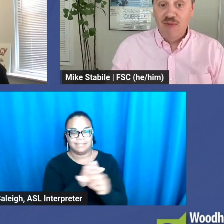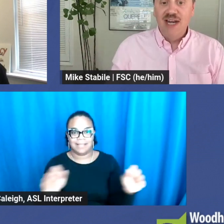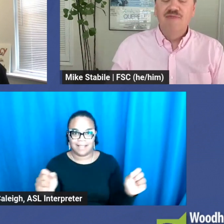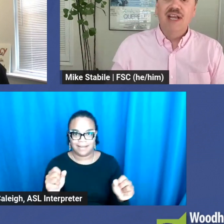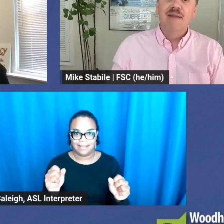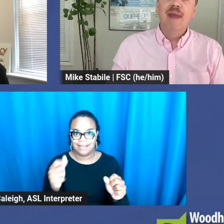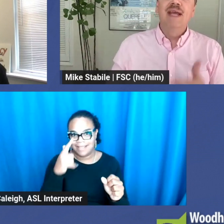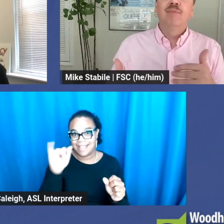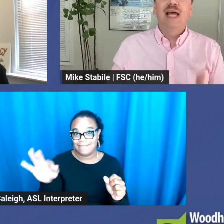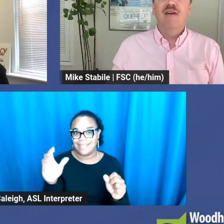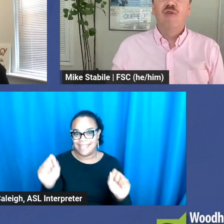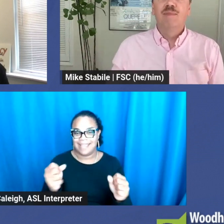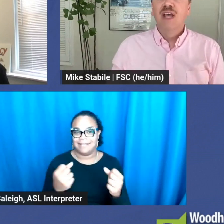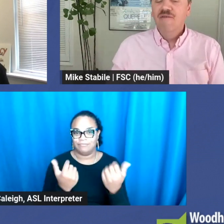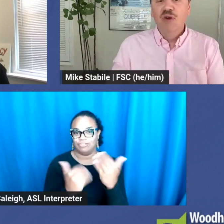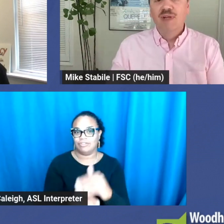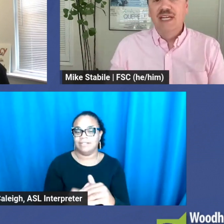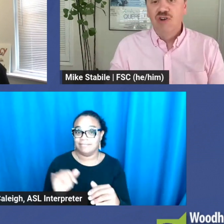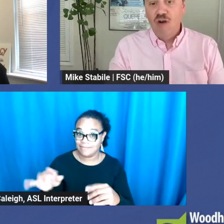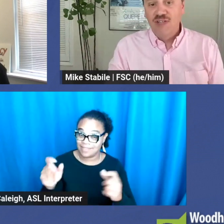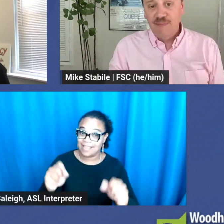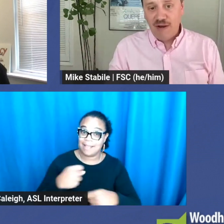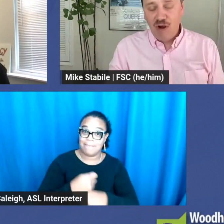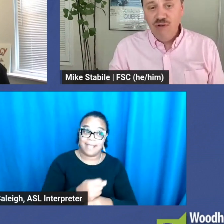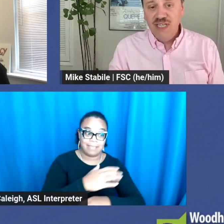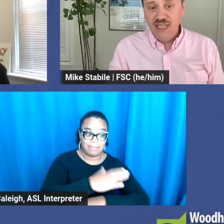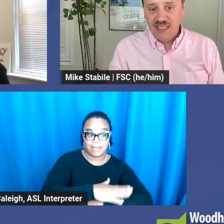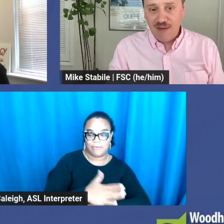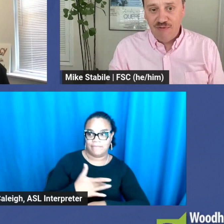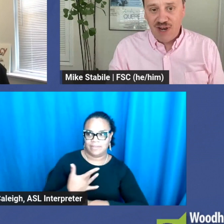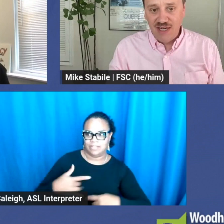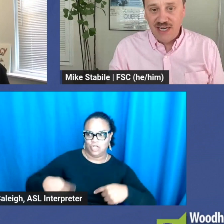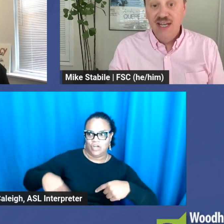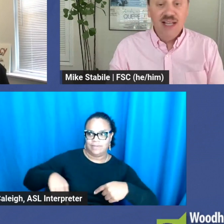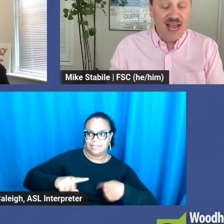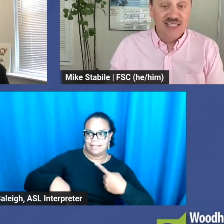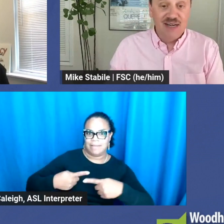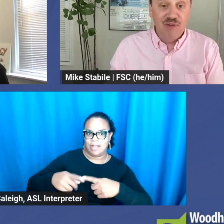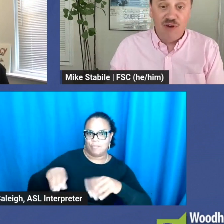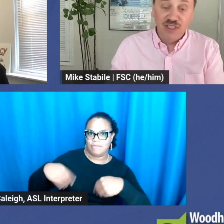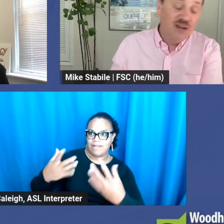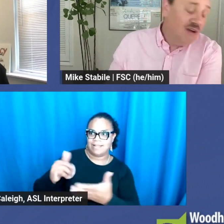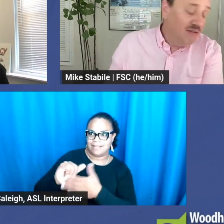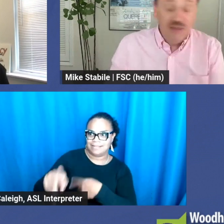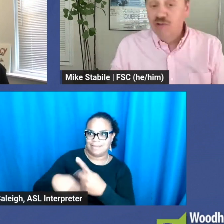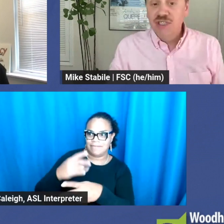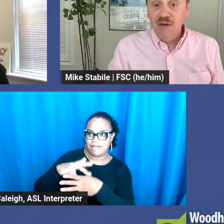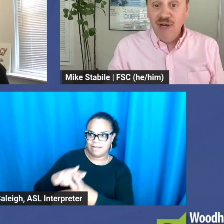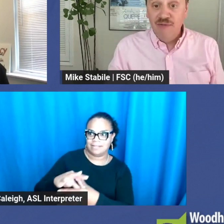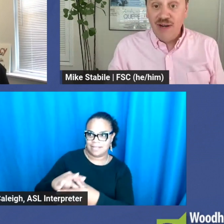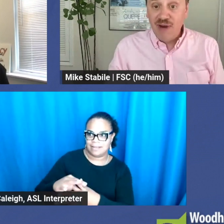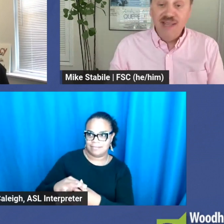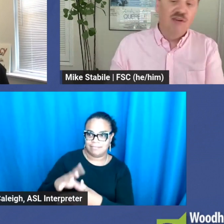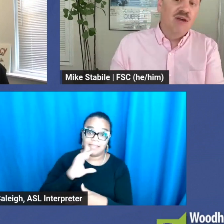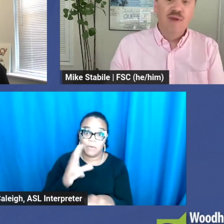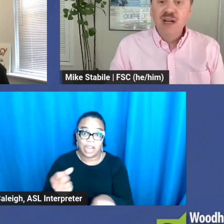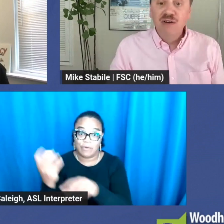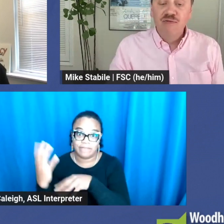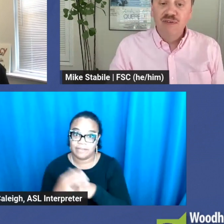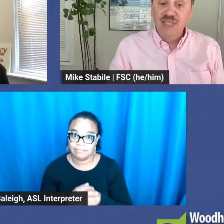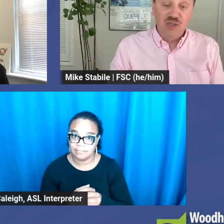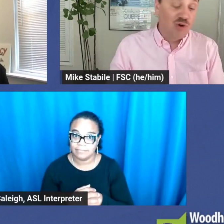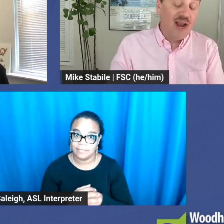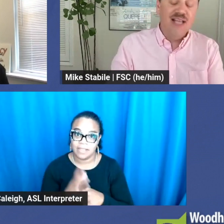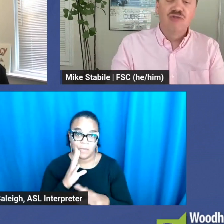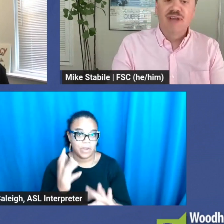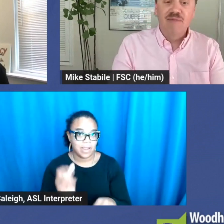restricting them, right? If they can make platforms feel really nervous about hosting this type of content, as they did with FOSTA, they'll just get rid of it, right? They'll get rid